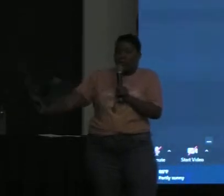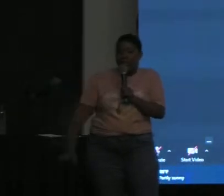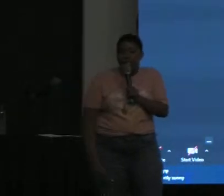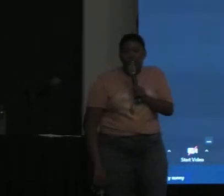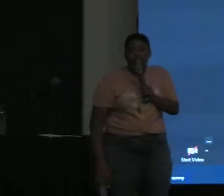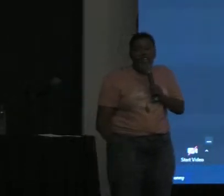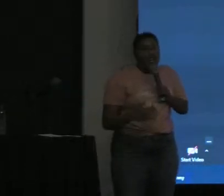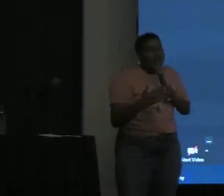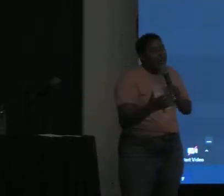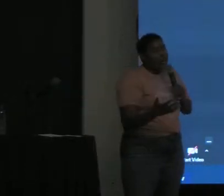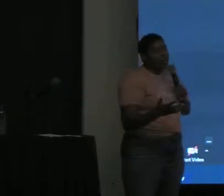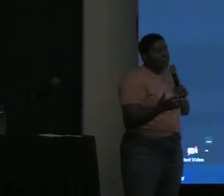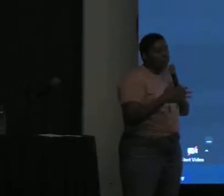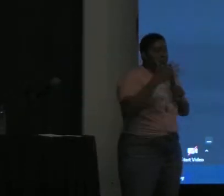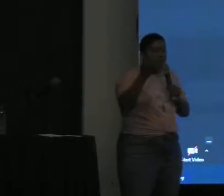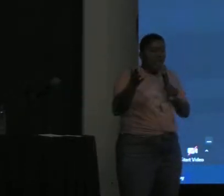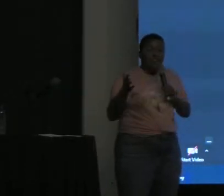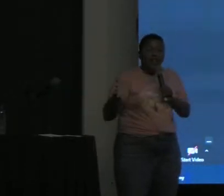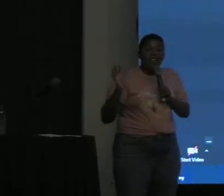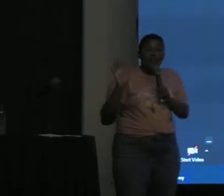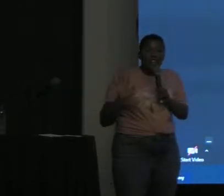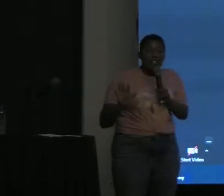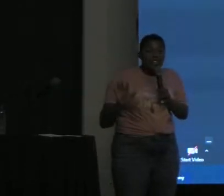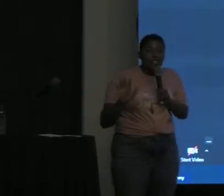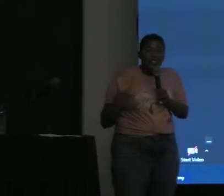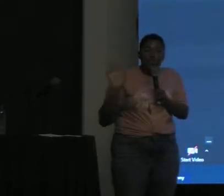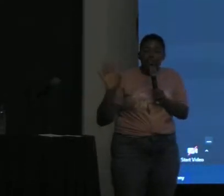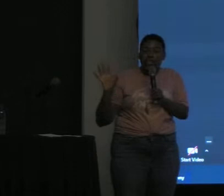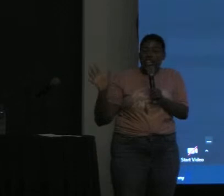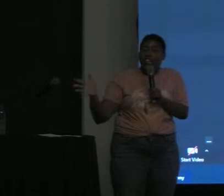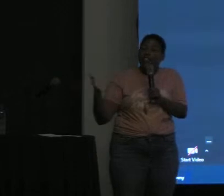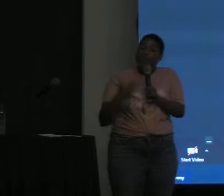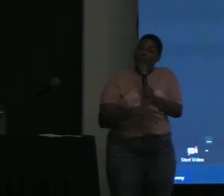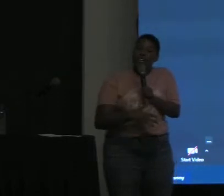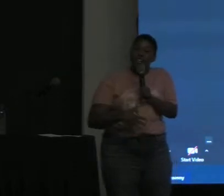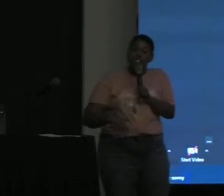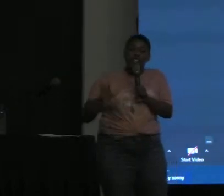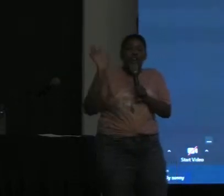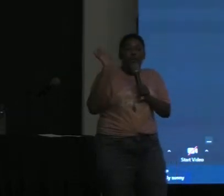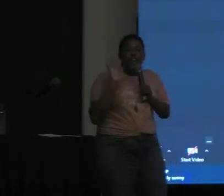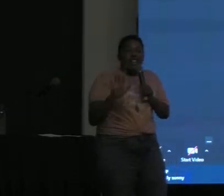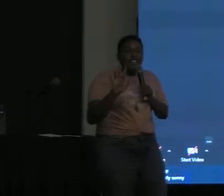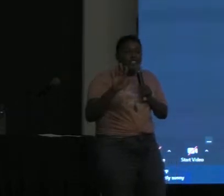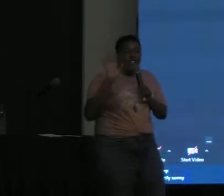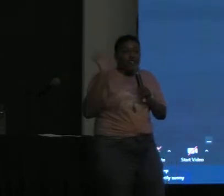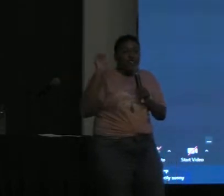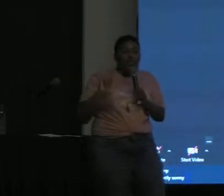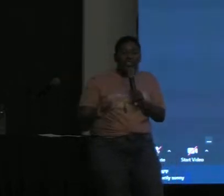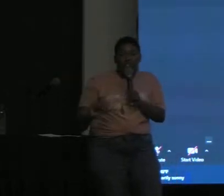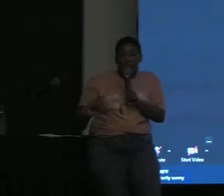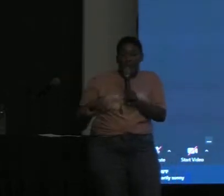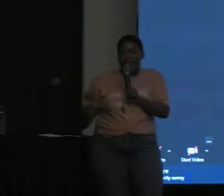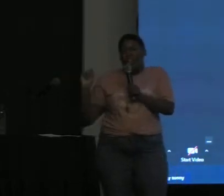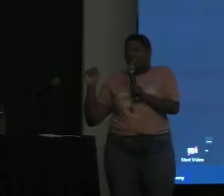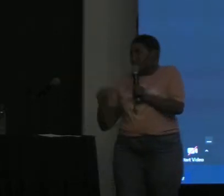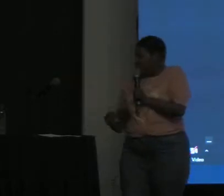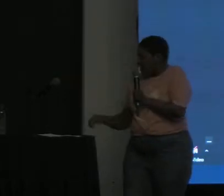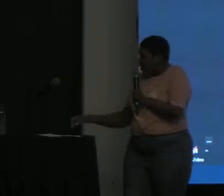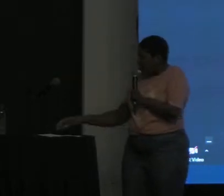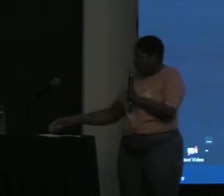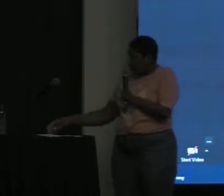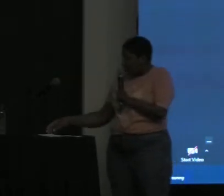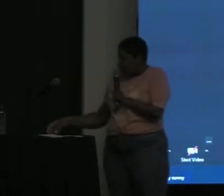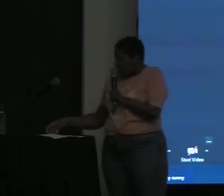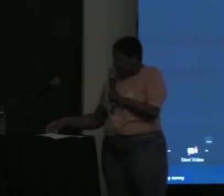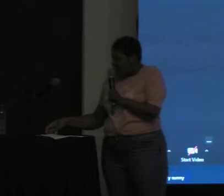go through there. If you have questions or anything for the panelists, we're asking that you tweet them. So you